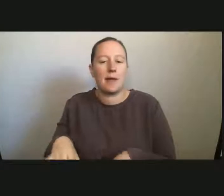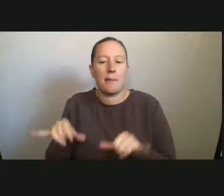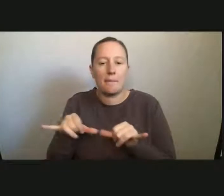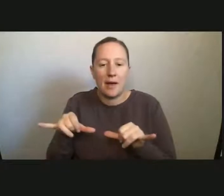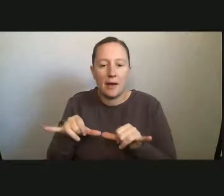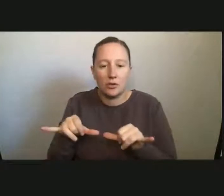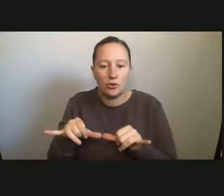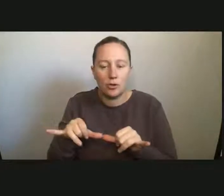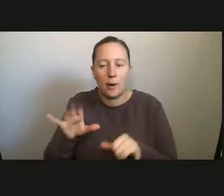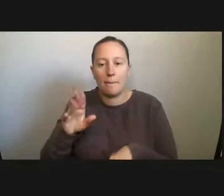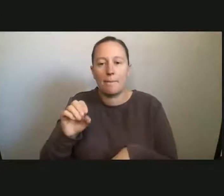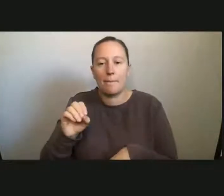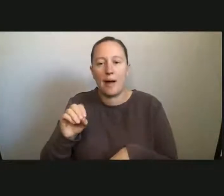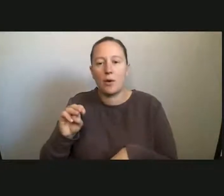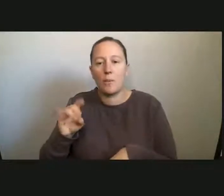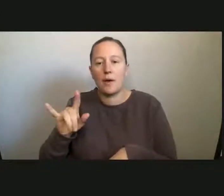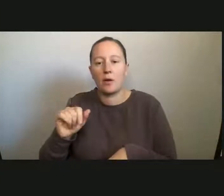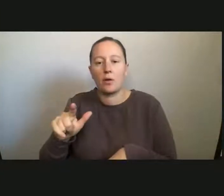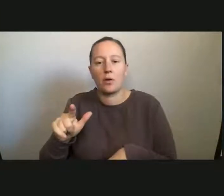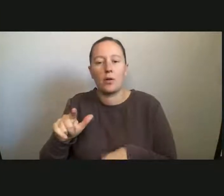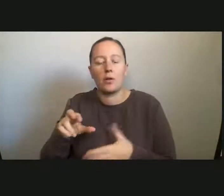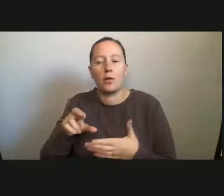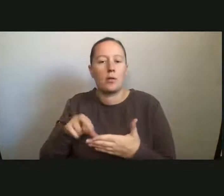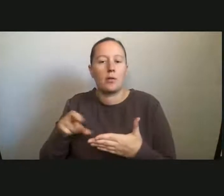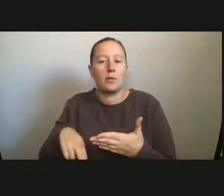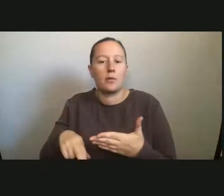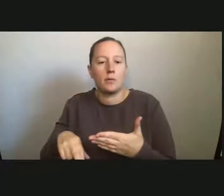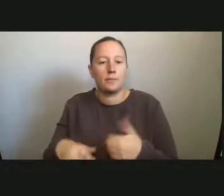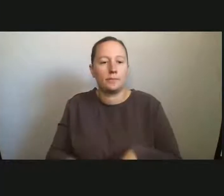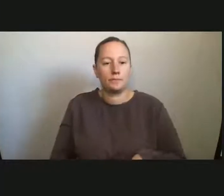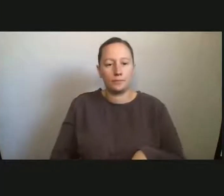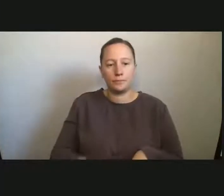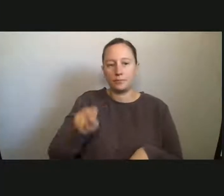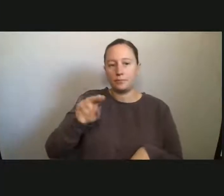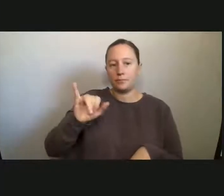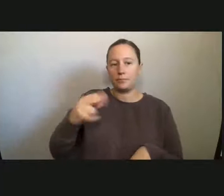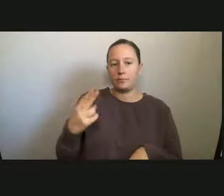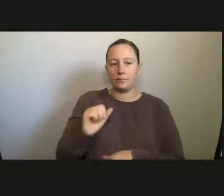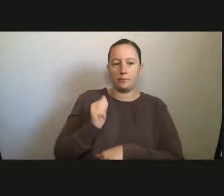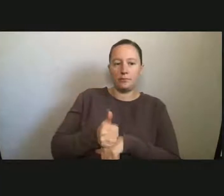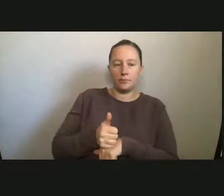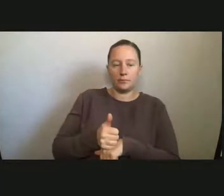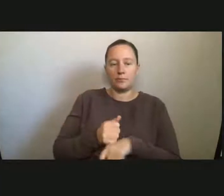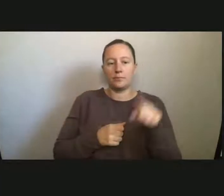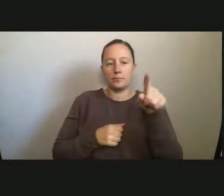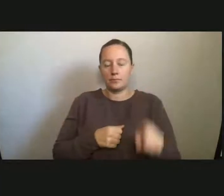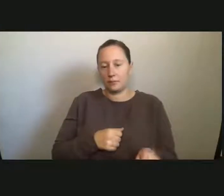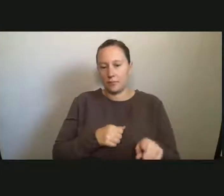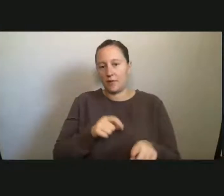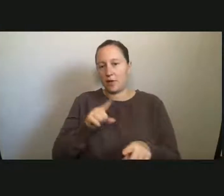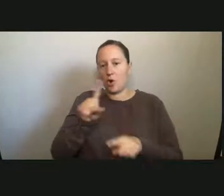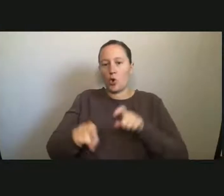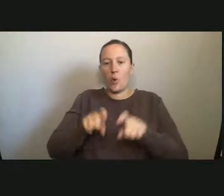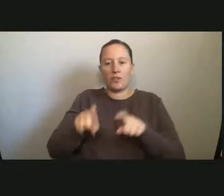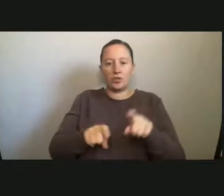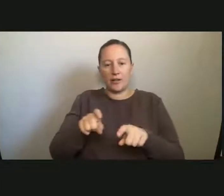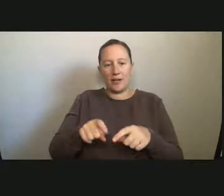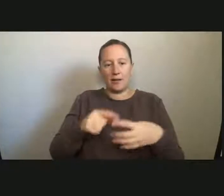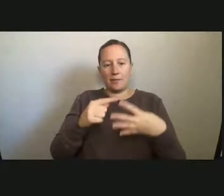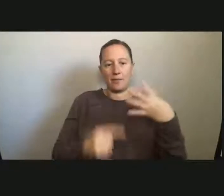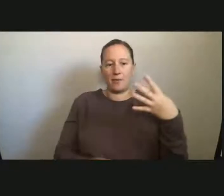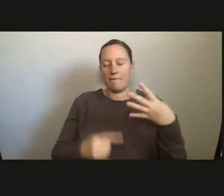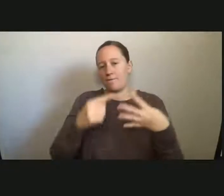measuring biomedical outcomes on the participant. NIH has put together a clinical trial questionnaire, a set of